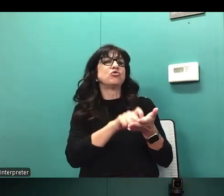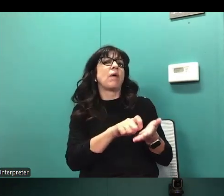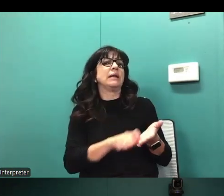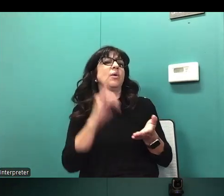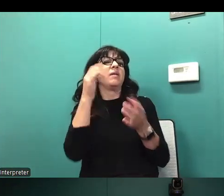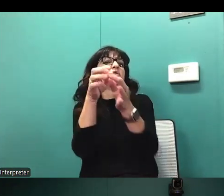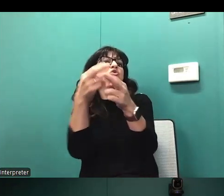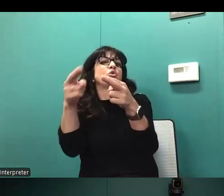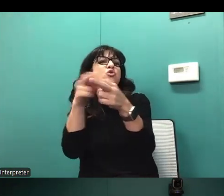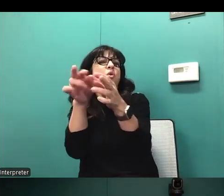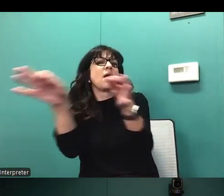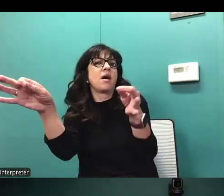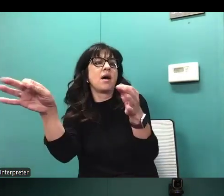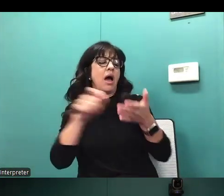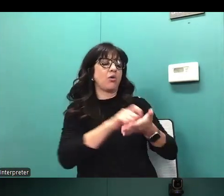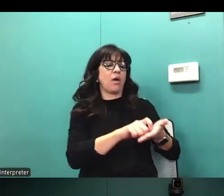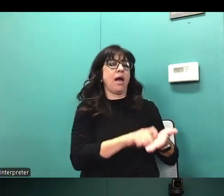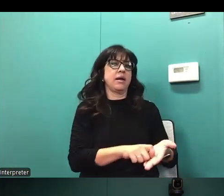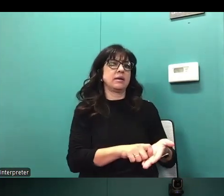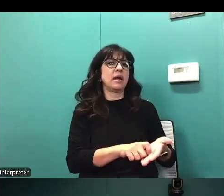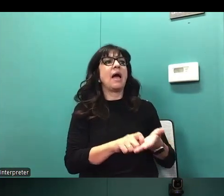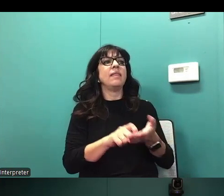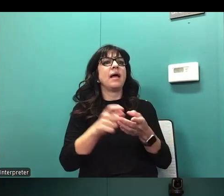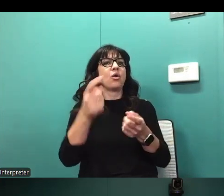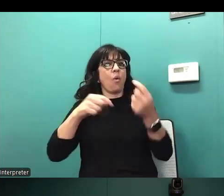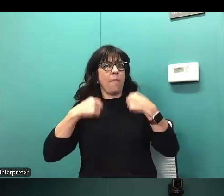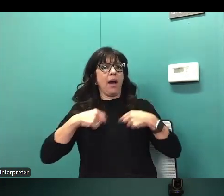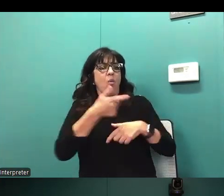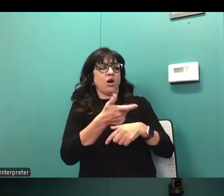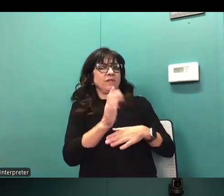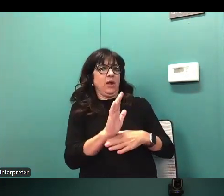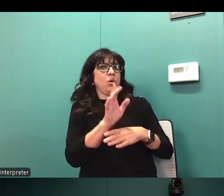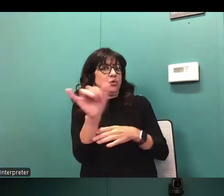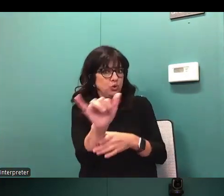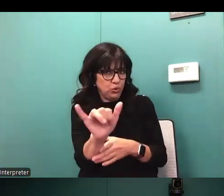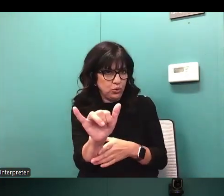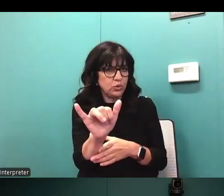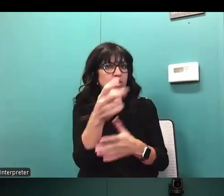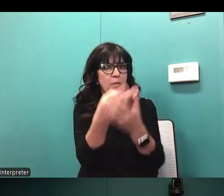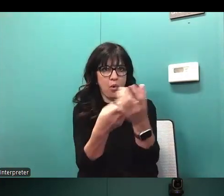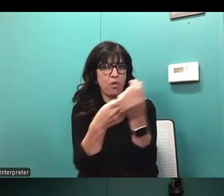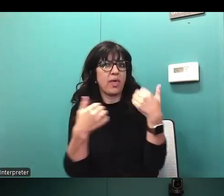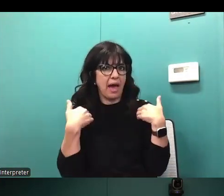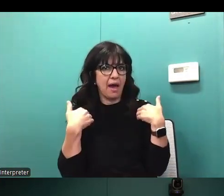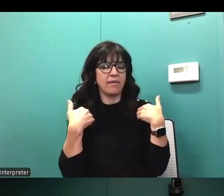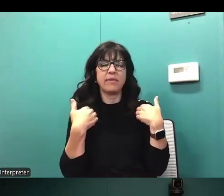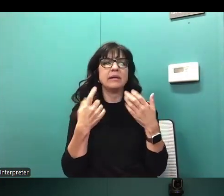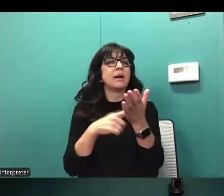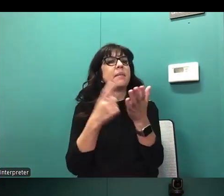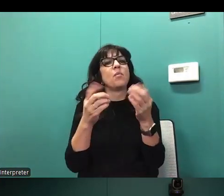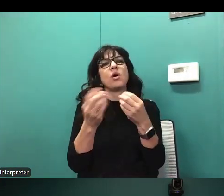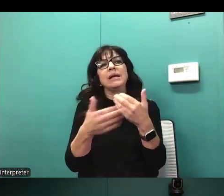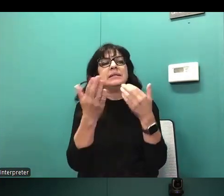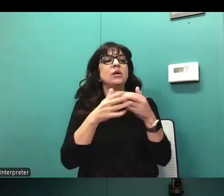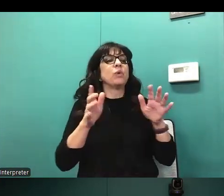they're doing, and then I'll go back and have the video support. But sometimes it's a lot easier just to record it, have